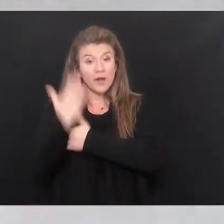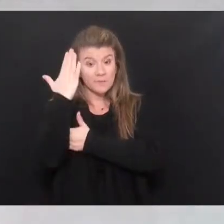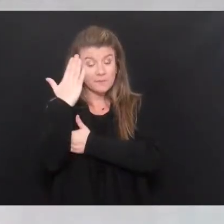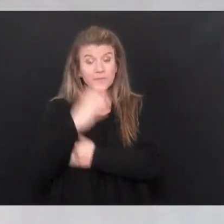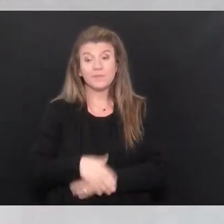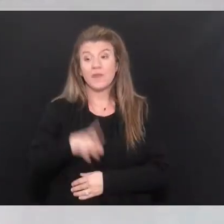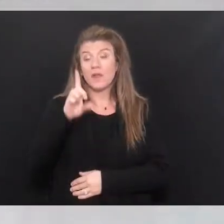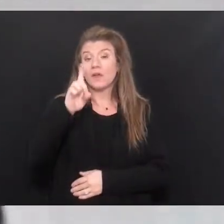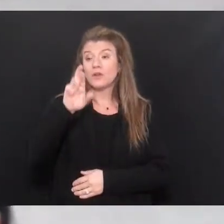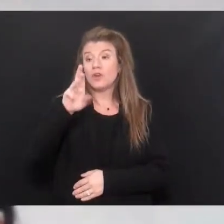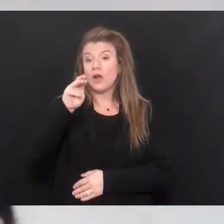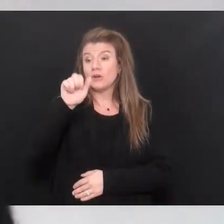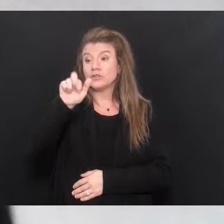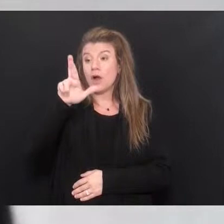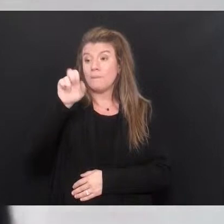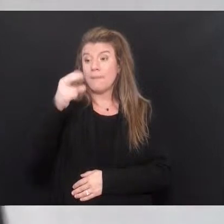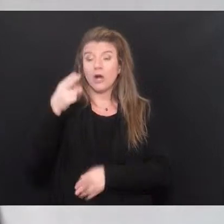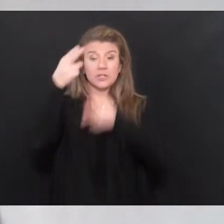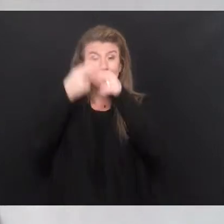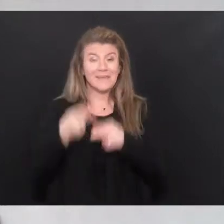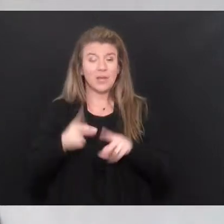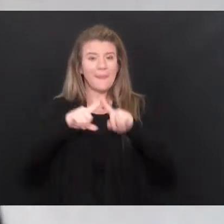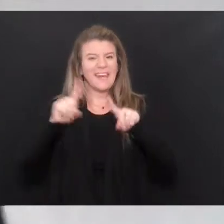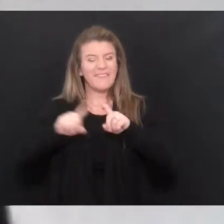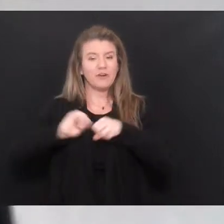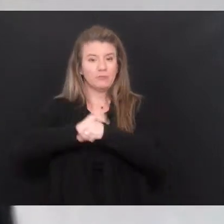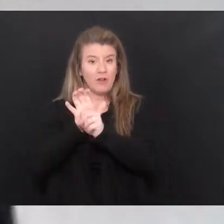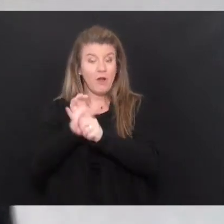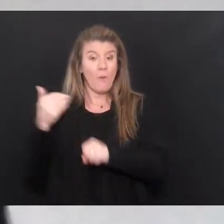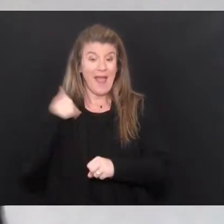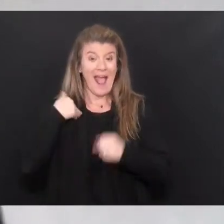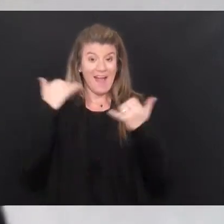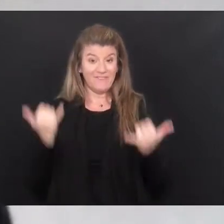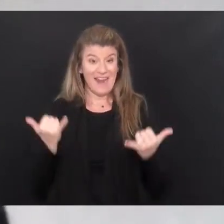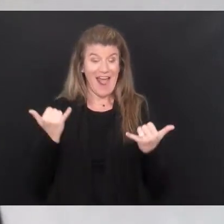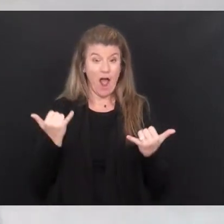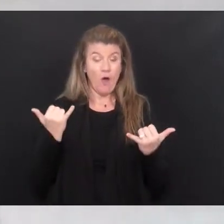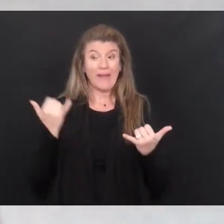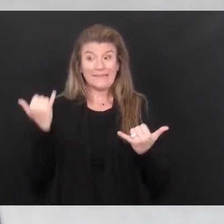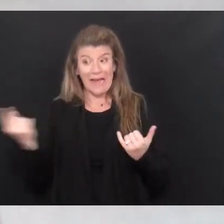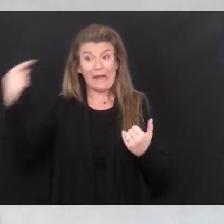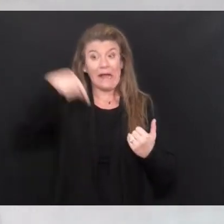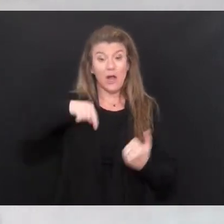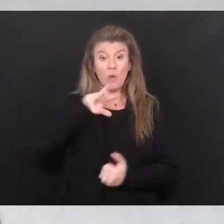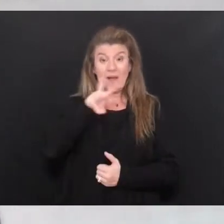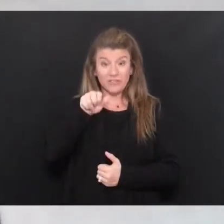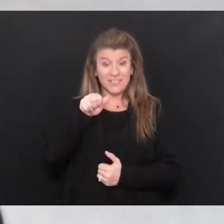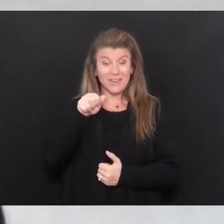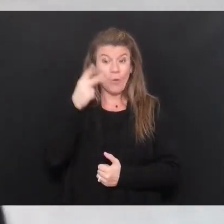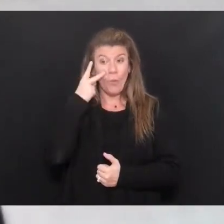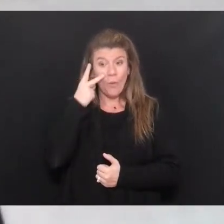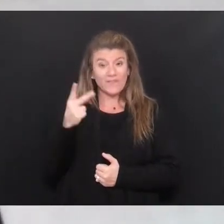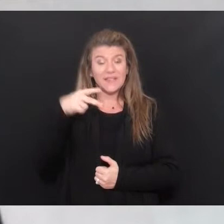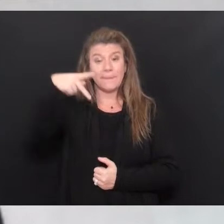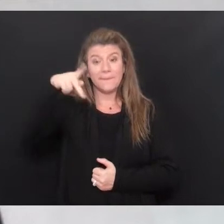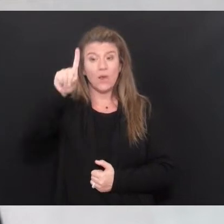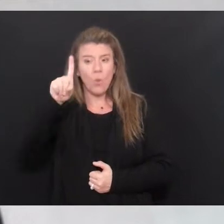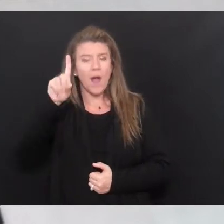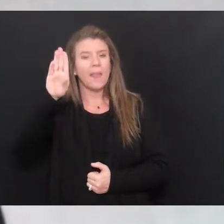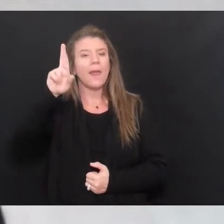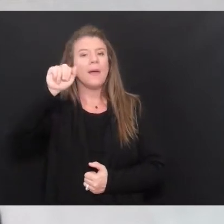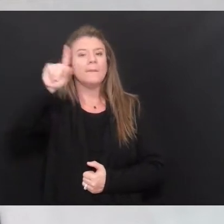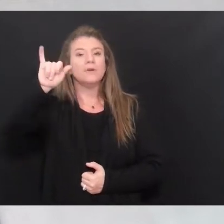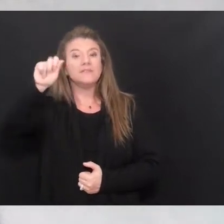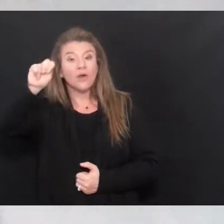Dr. Marsh mentioned all the variants that are across the country, and now in West Virginia, of course, we have seen the P1 or the Brazilian